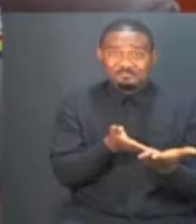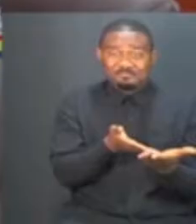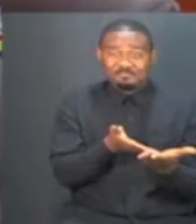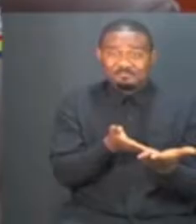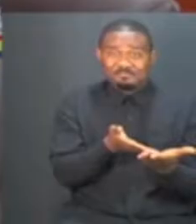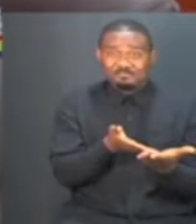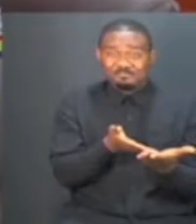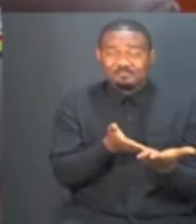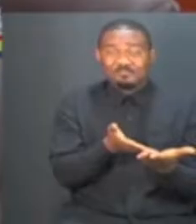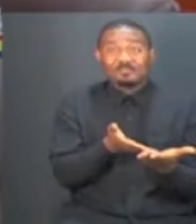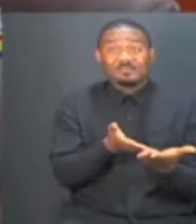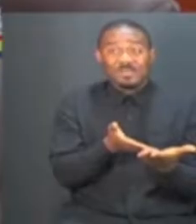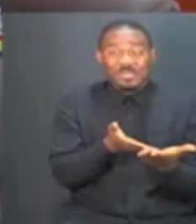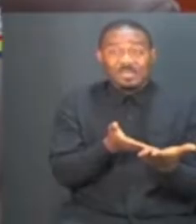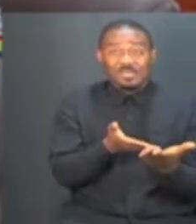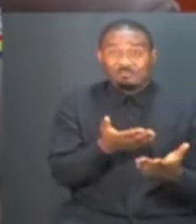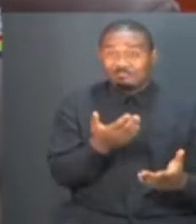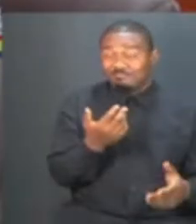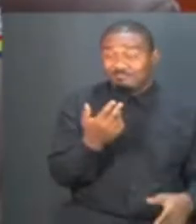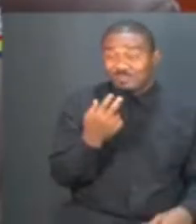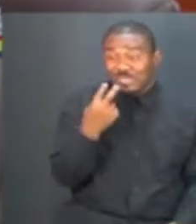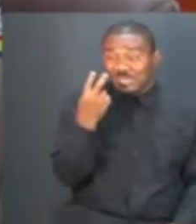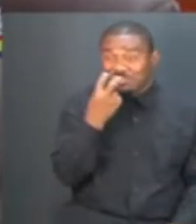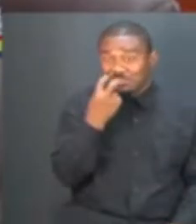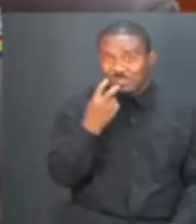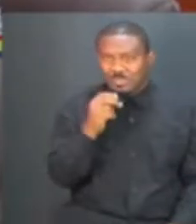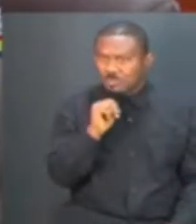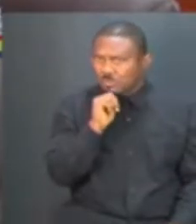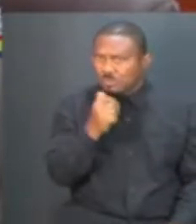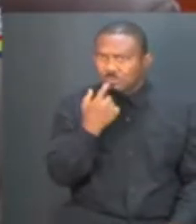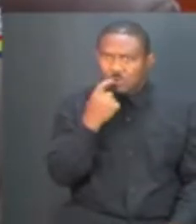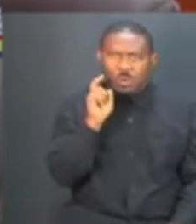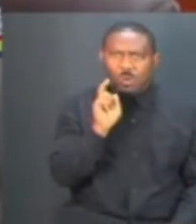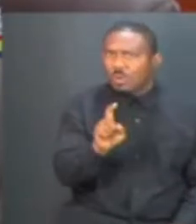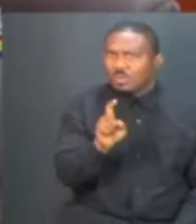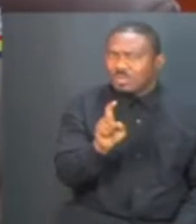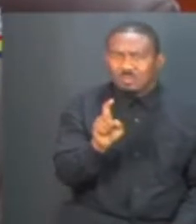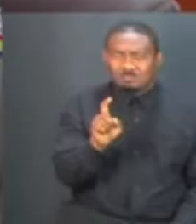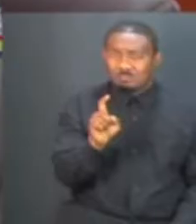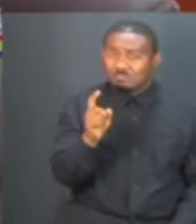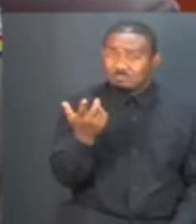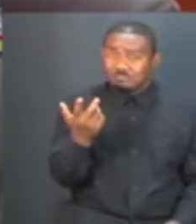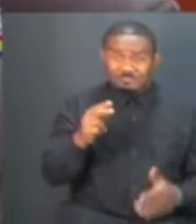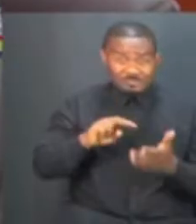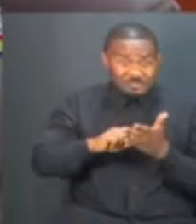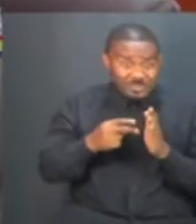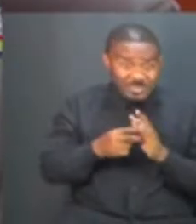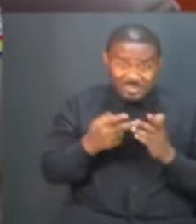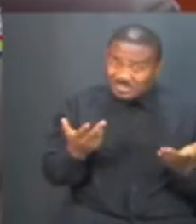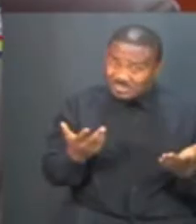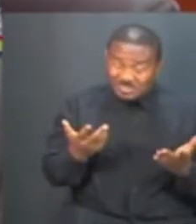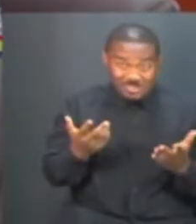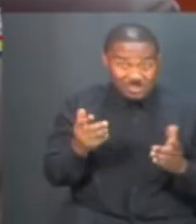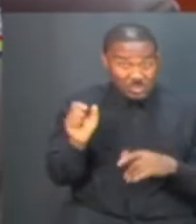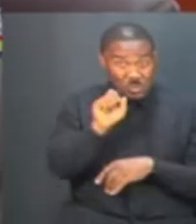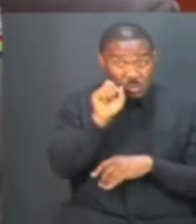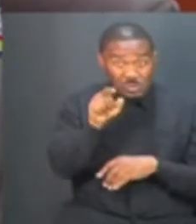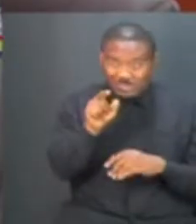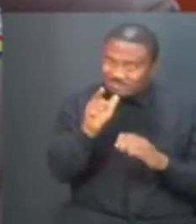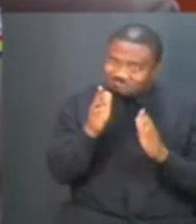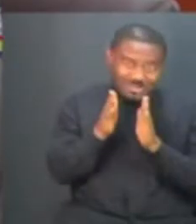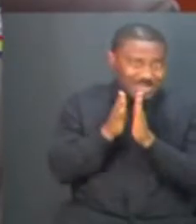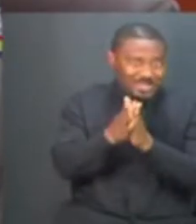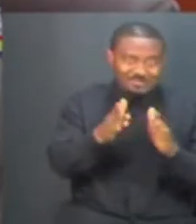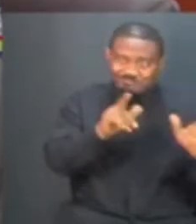the speaker didn't give any further directive, it means that the question has been asked, transmitted to the